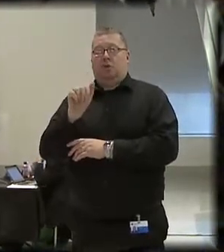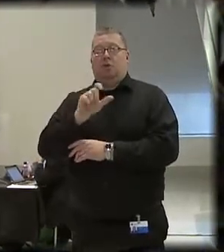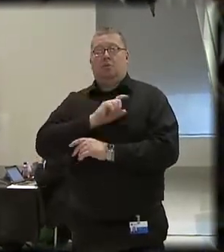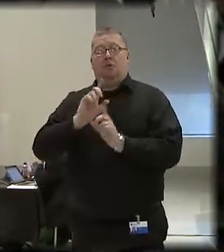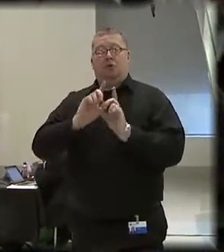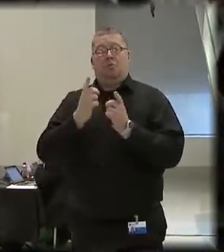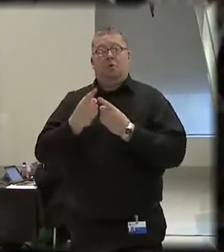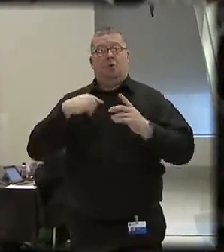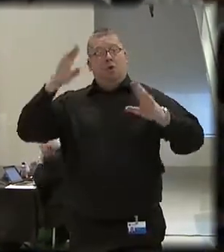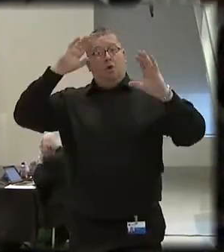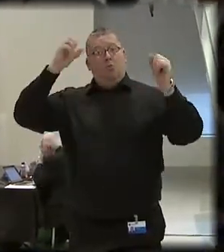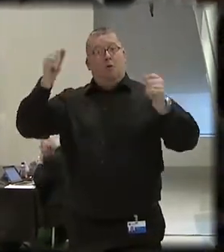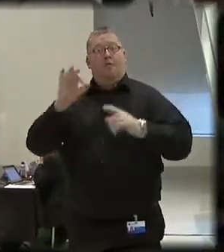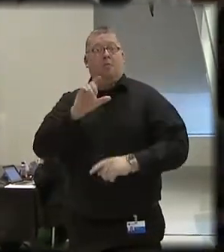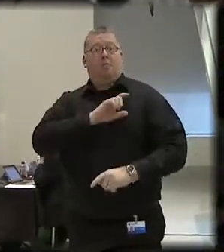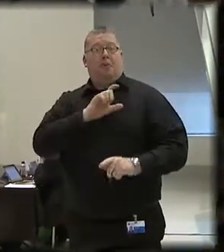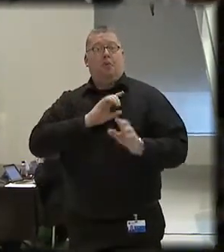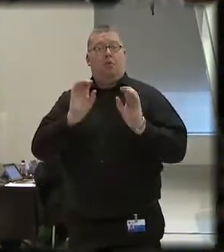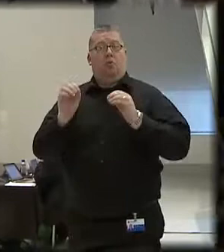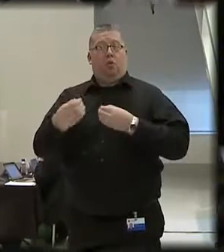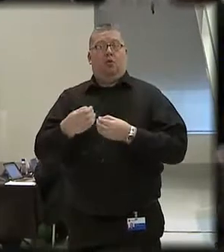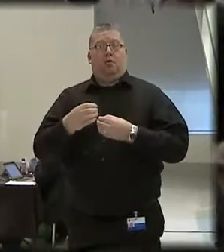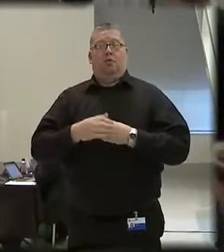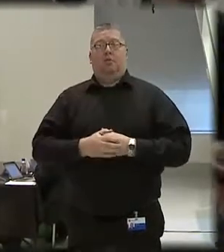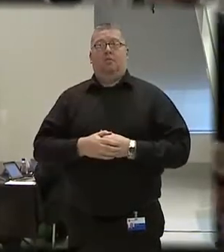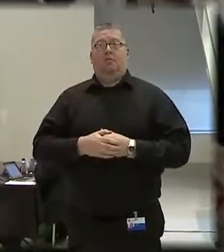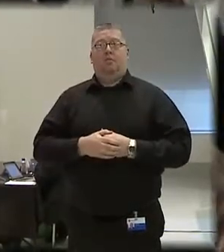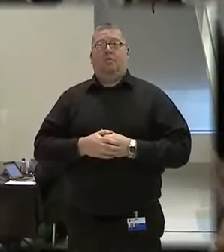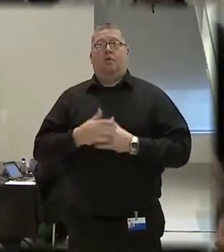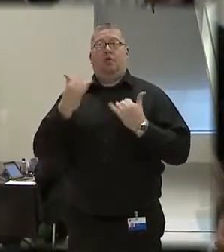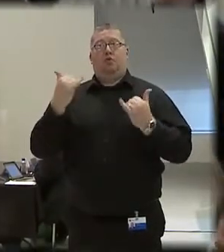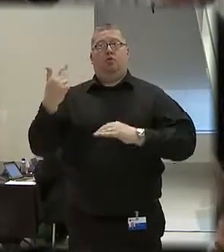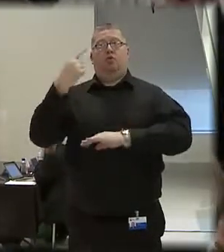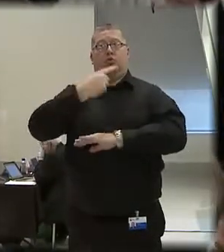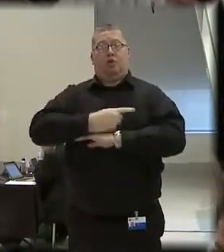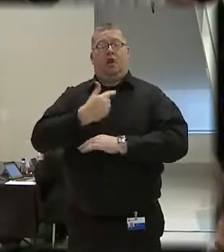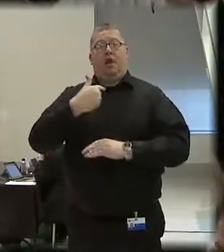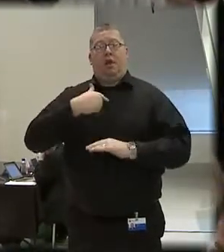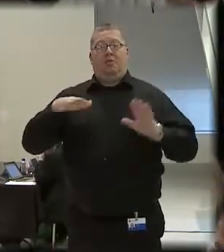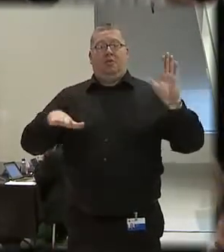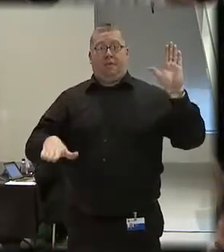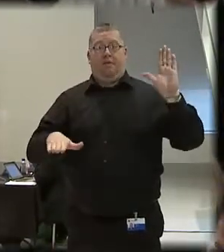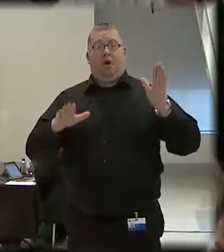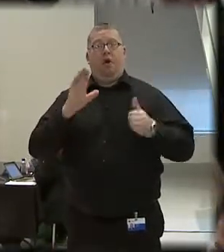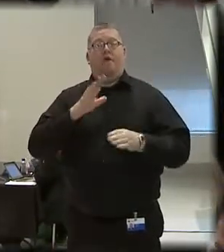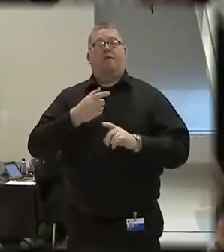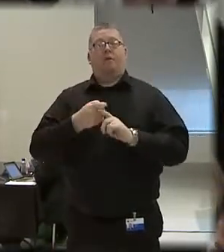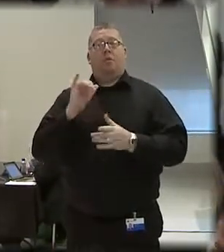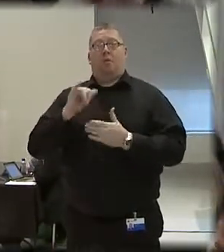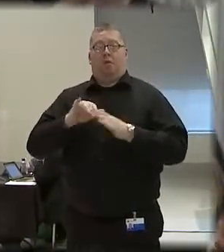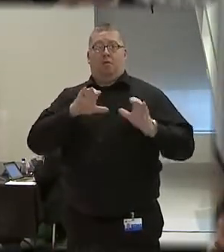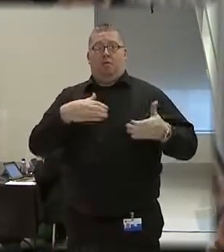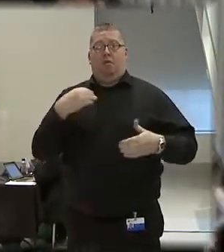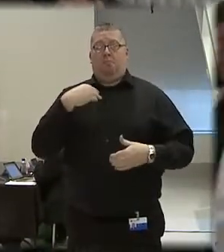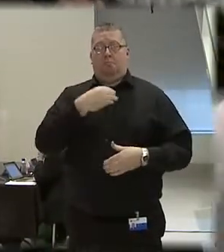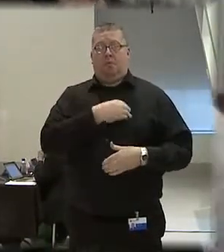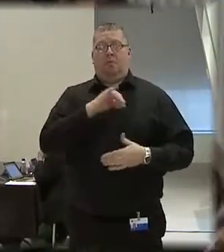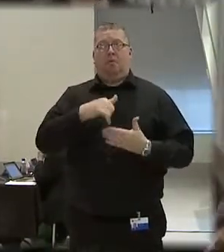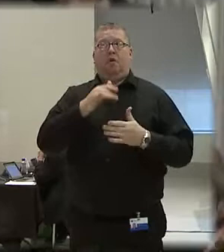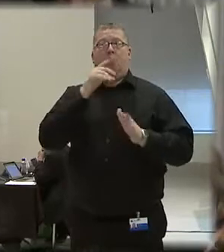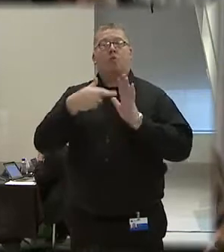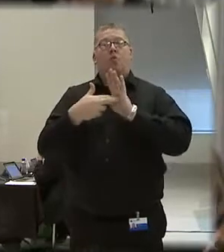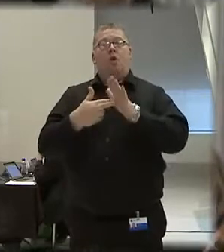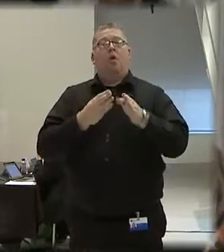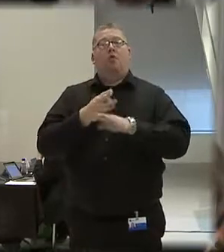Association of Police Organizations, NAPO. I am here today to testify on behalf of NAPO's members. NAPO represents